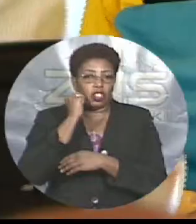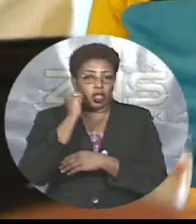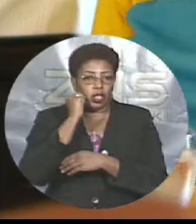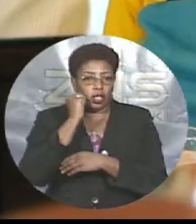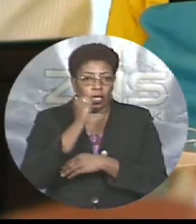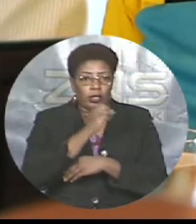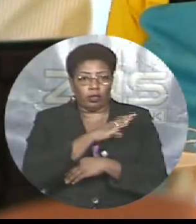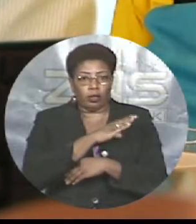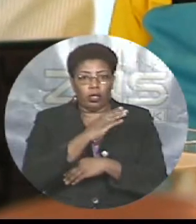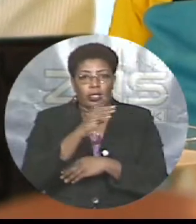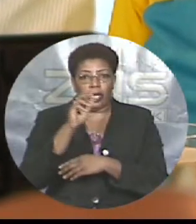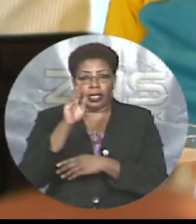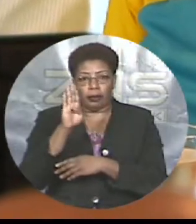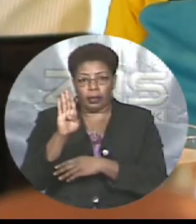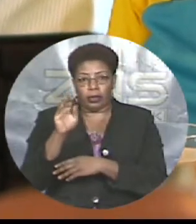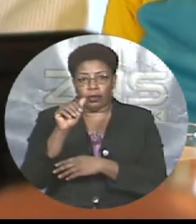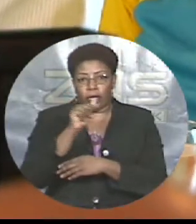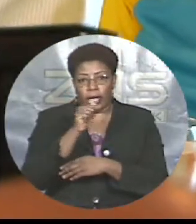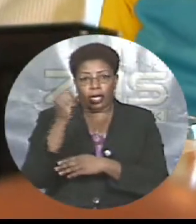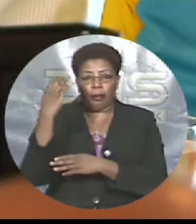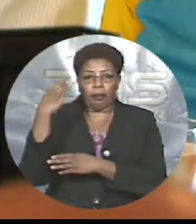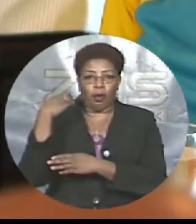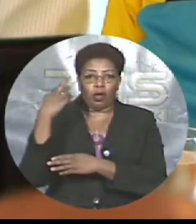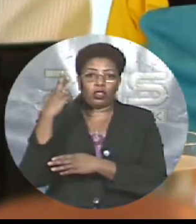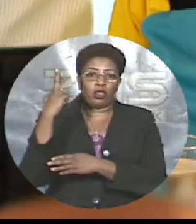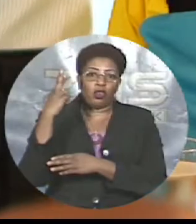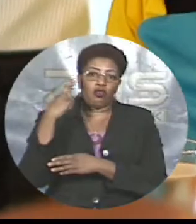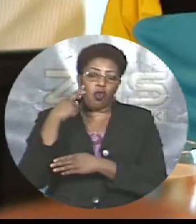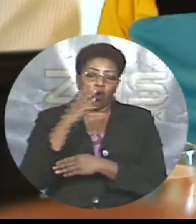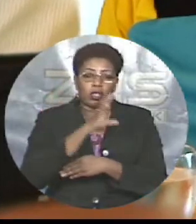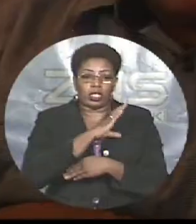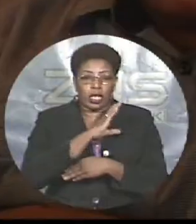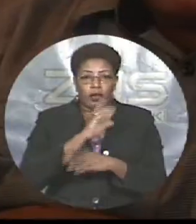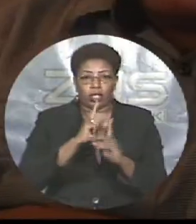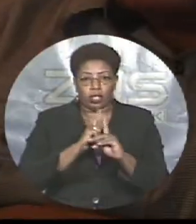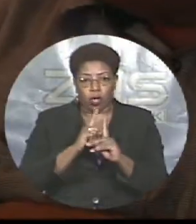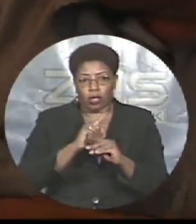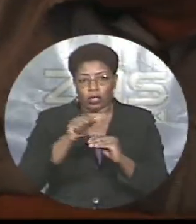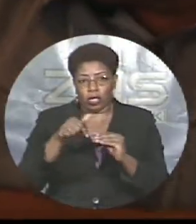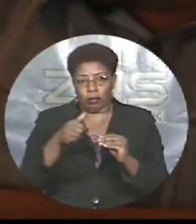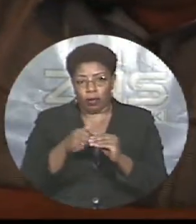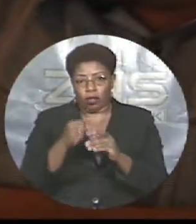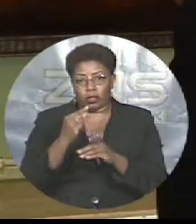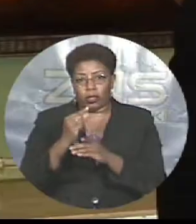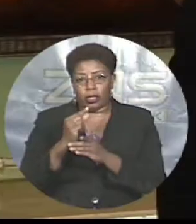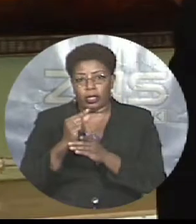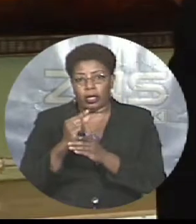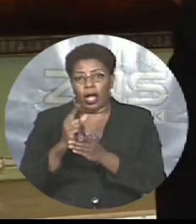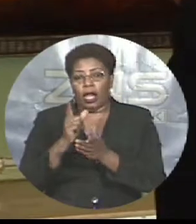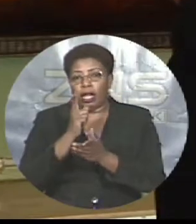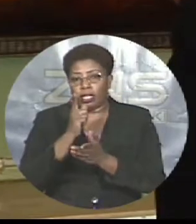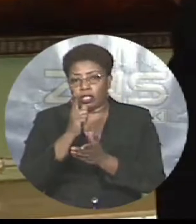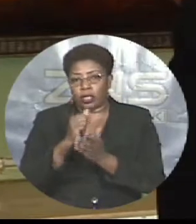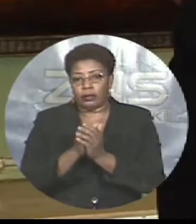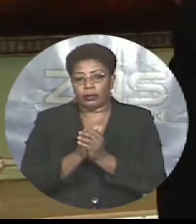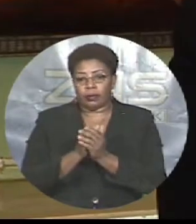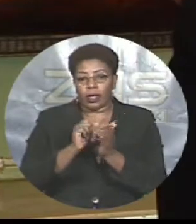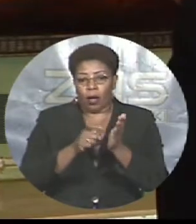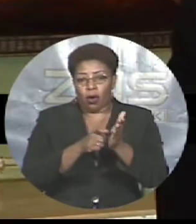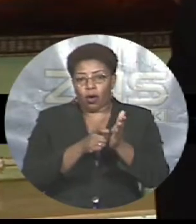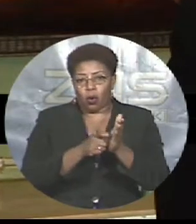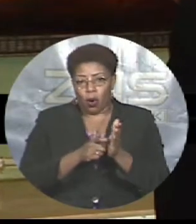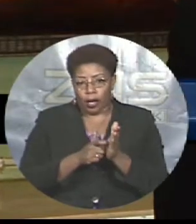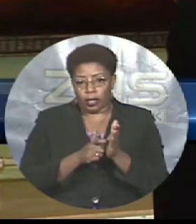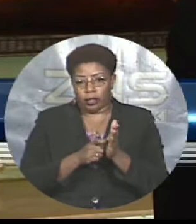Miller-Weibo. B3A's boss, Rose Carey, addressed the issue at yesterday's media luncheon. When I inquired into it, I